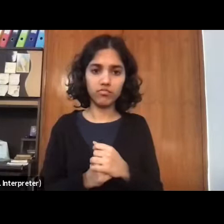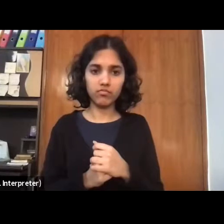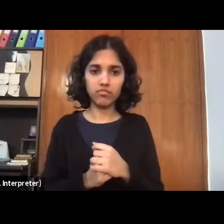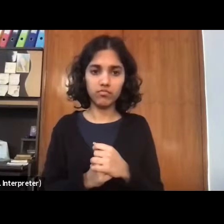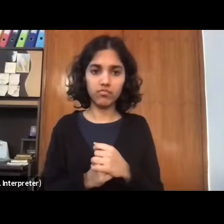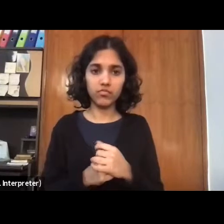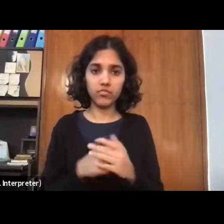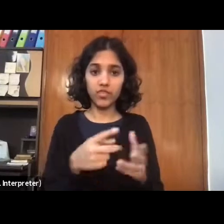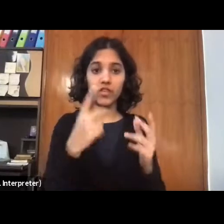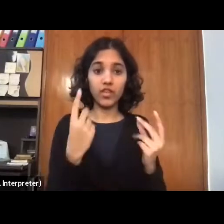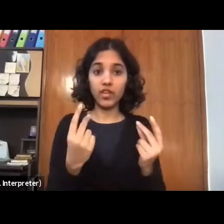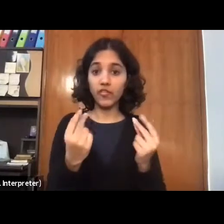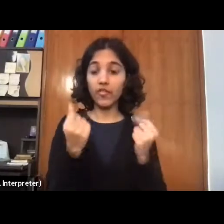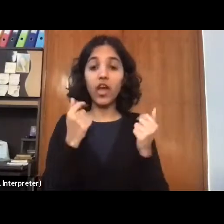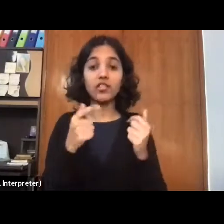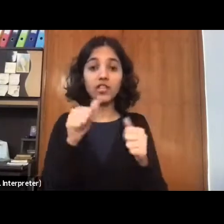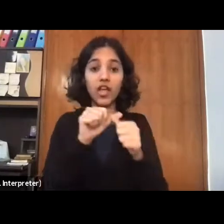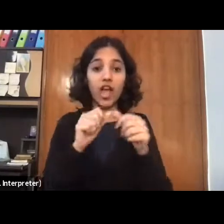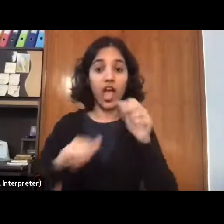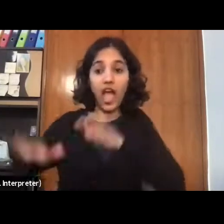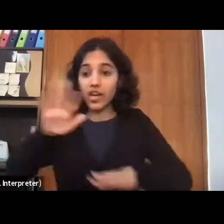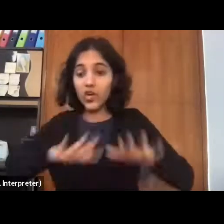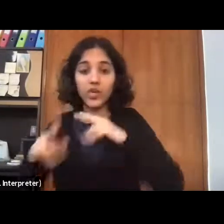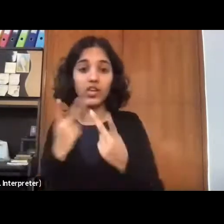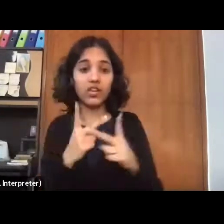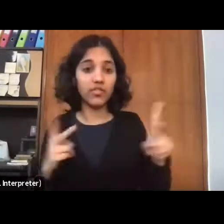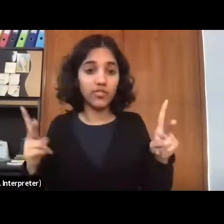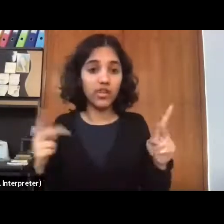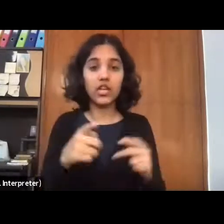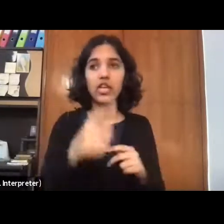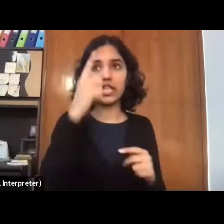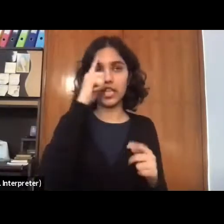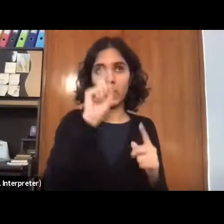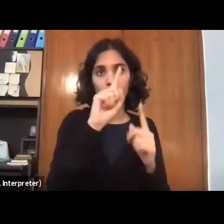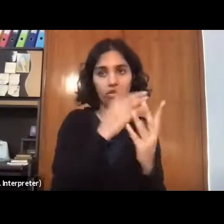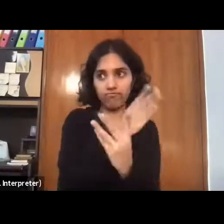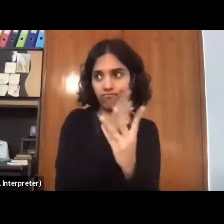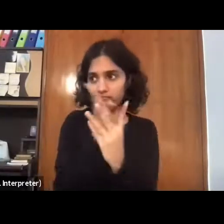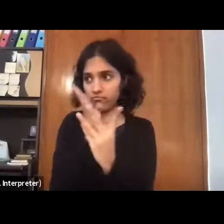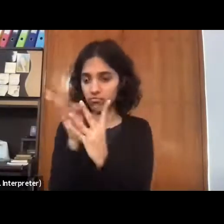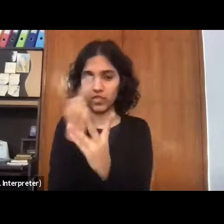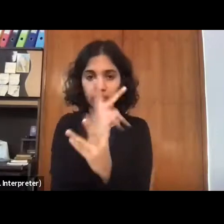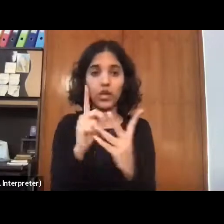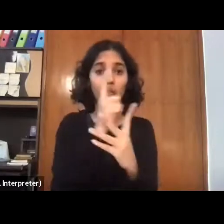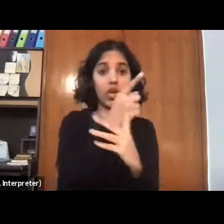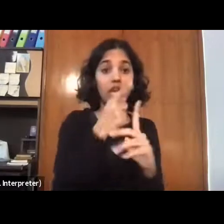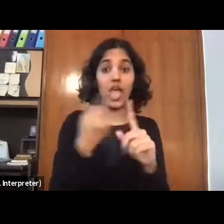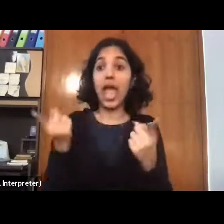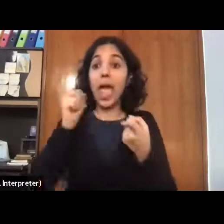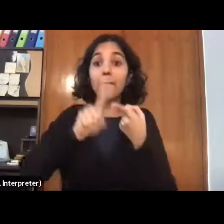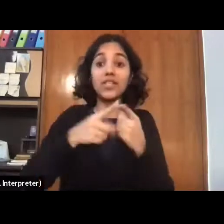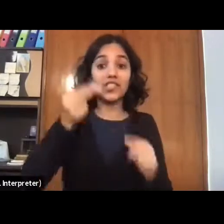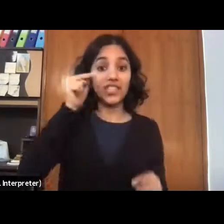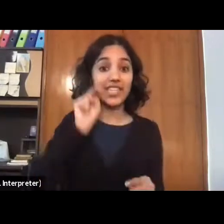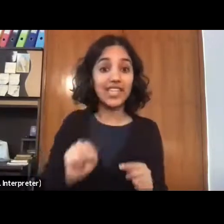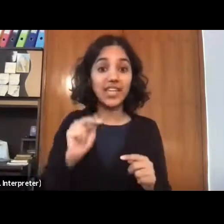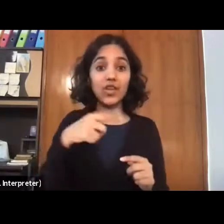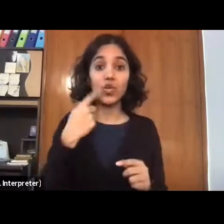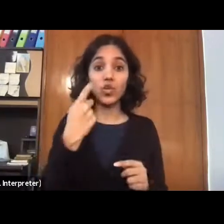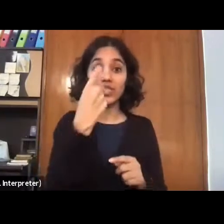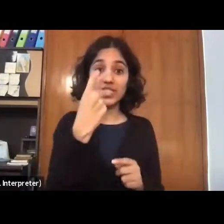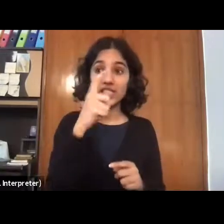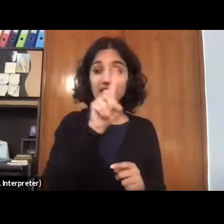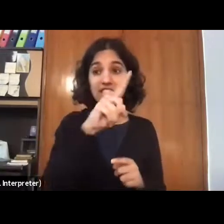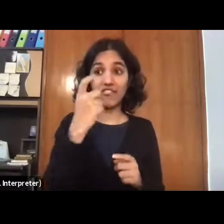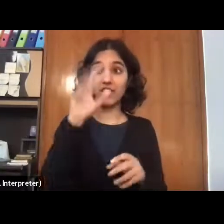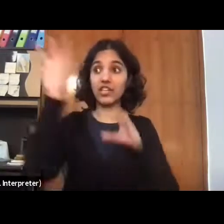with a spate of activities. On one side, we reacted to the emergency needs of almost 17